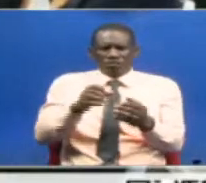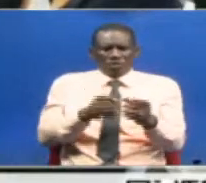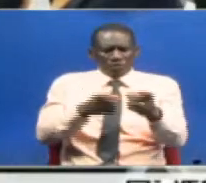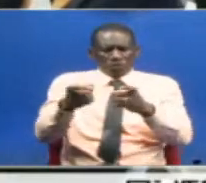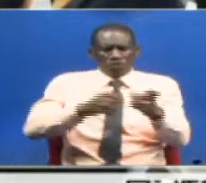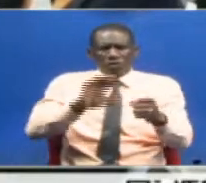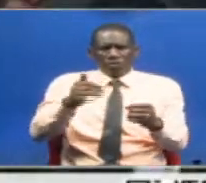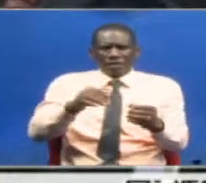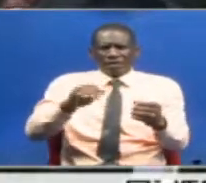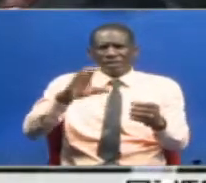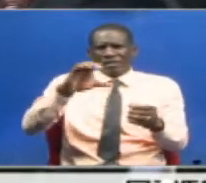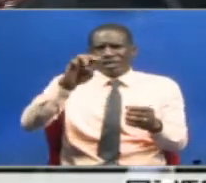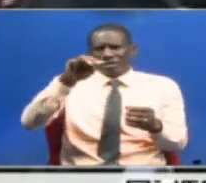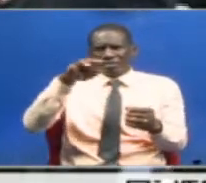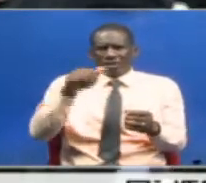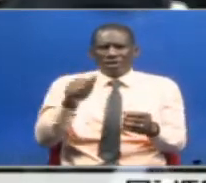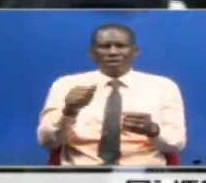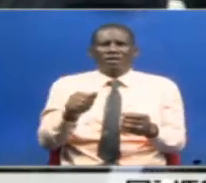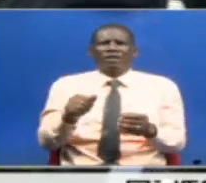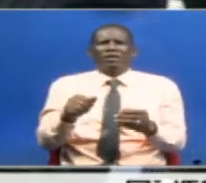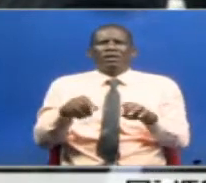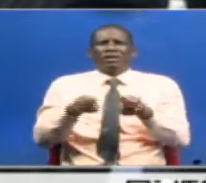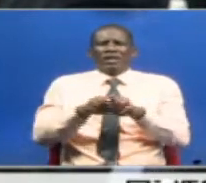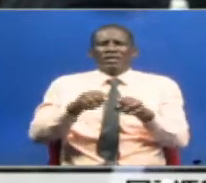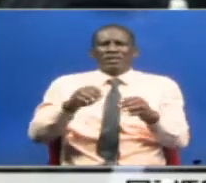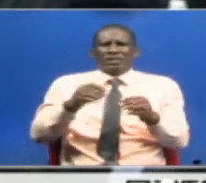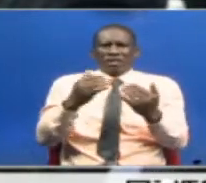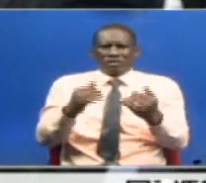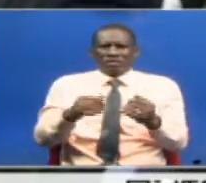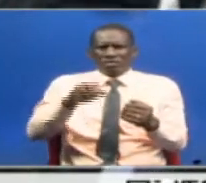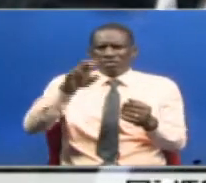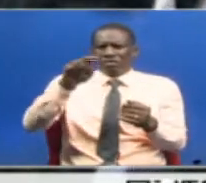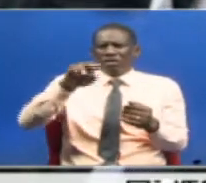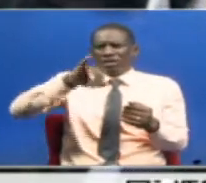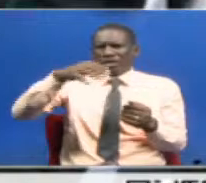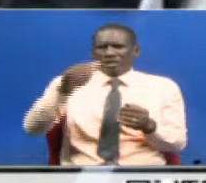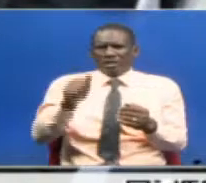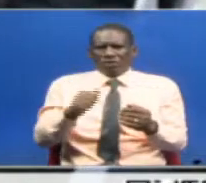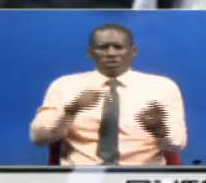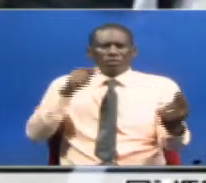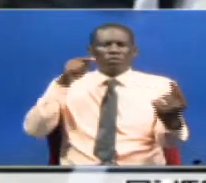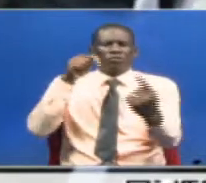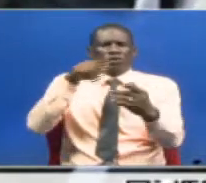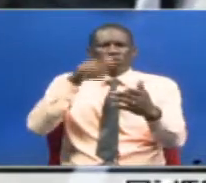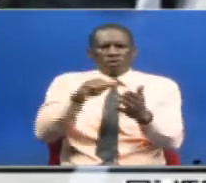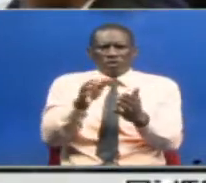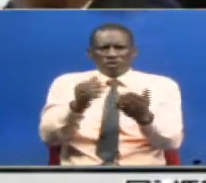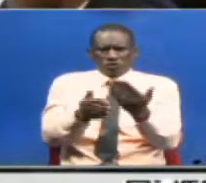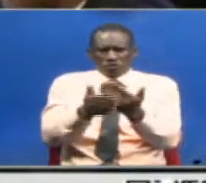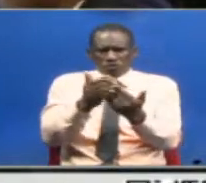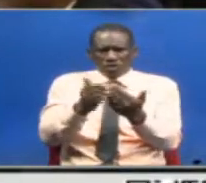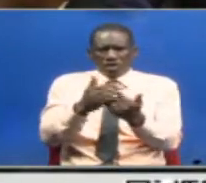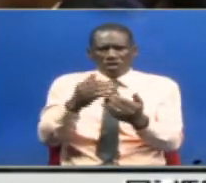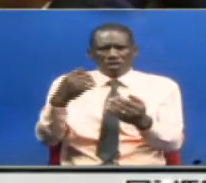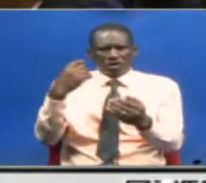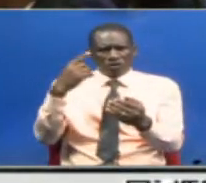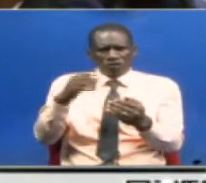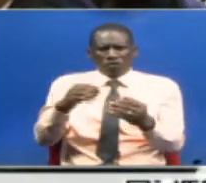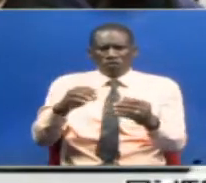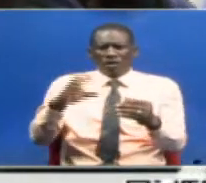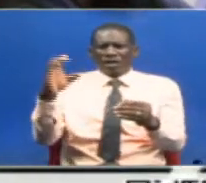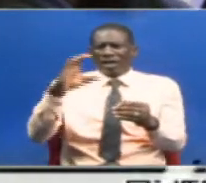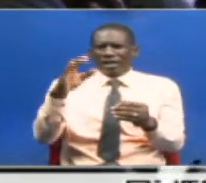the Capital Markets Authority, SIB. Najah will aim at to cater to a clientele